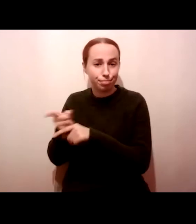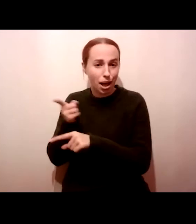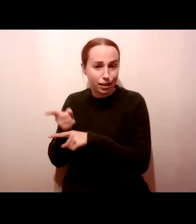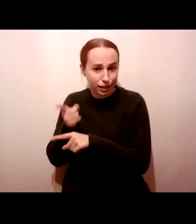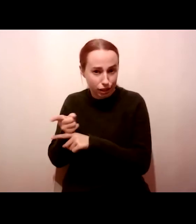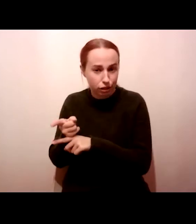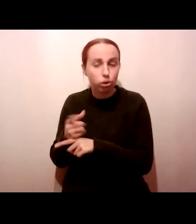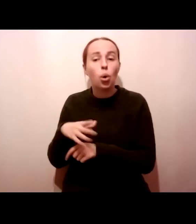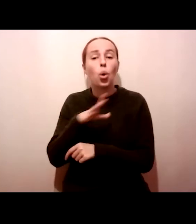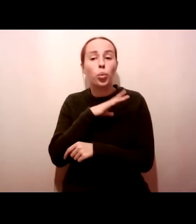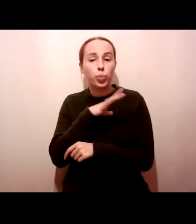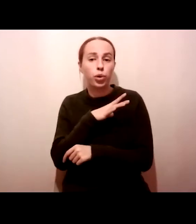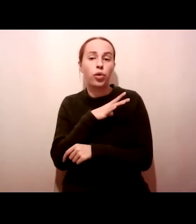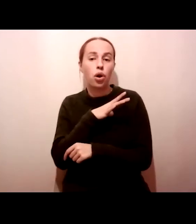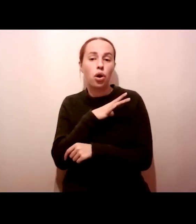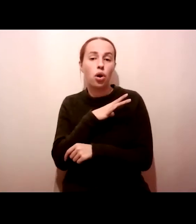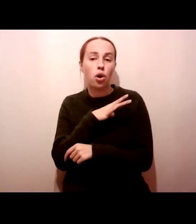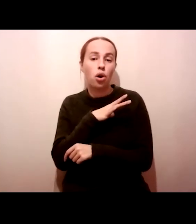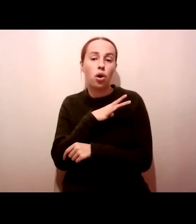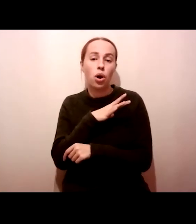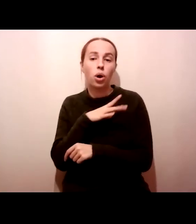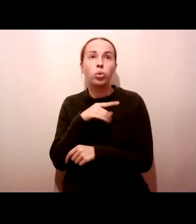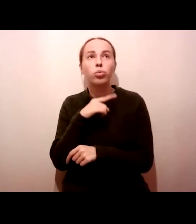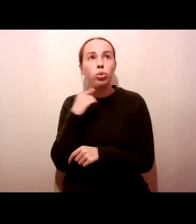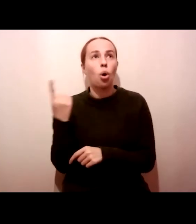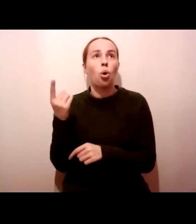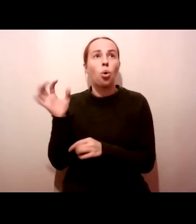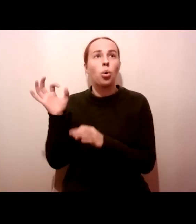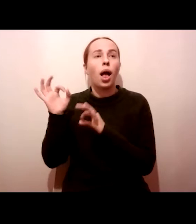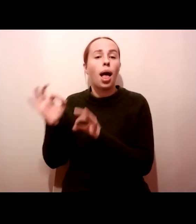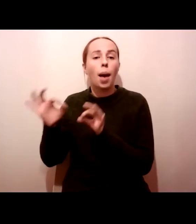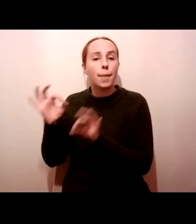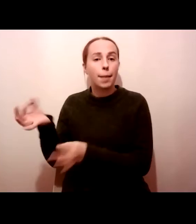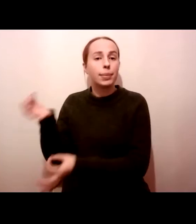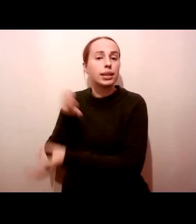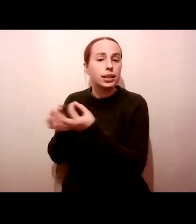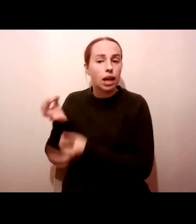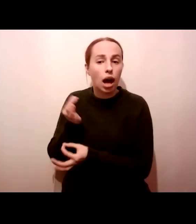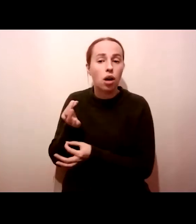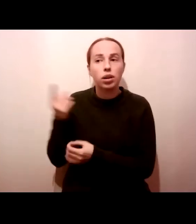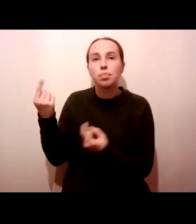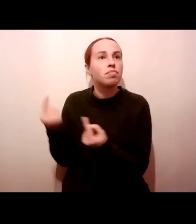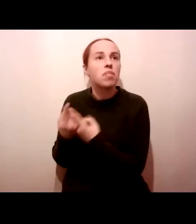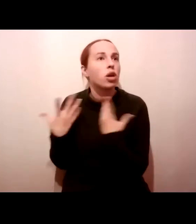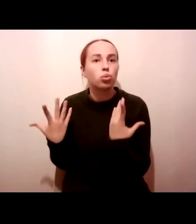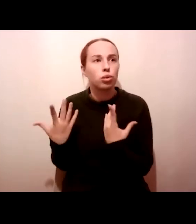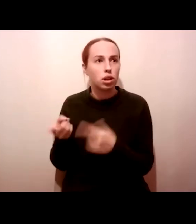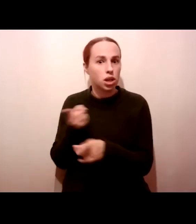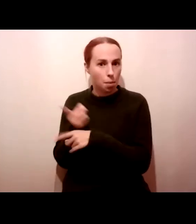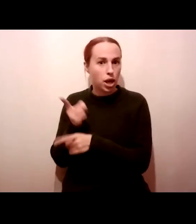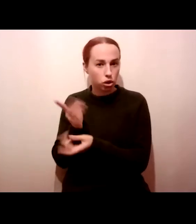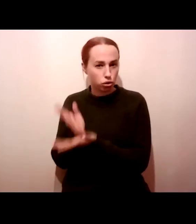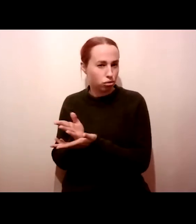When we receive claims about the situation at school, the teachers